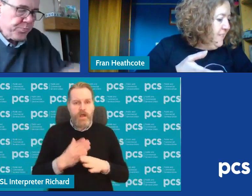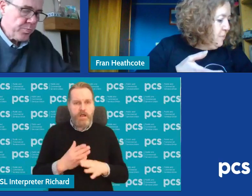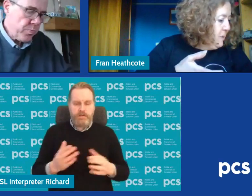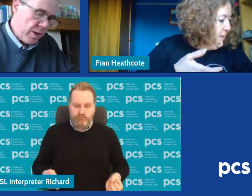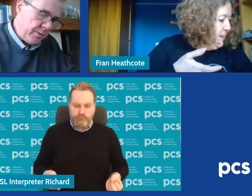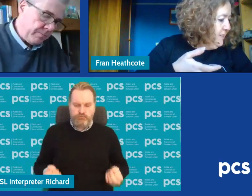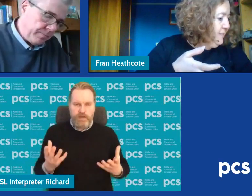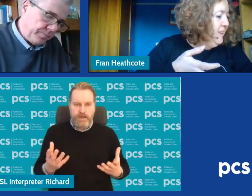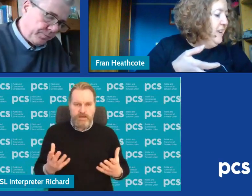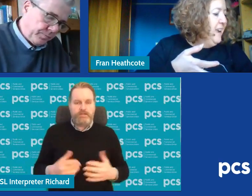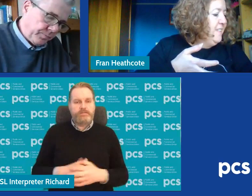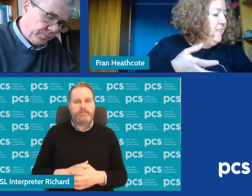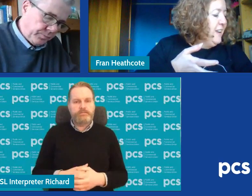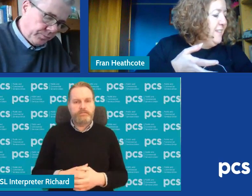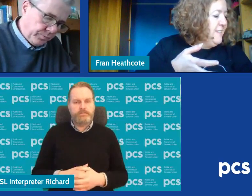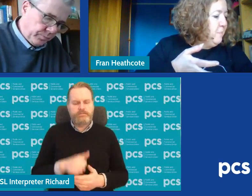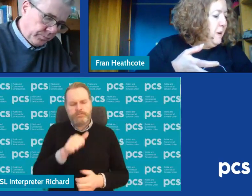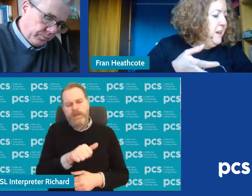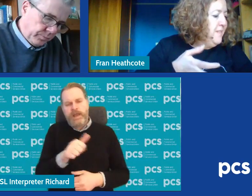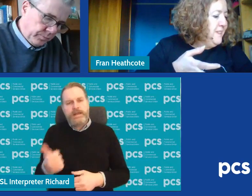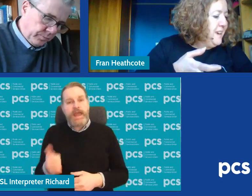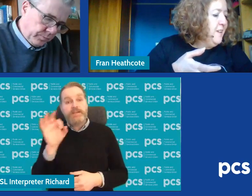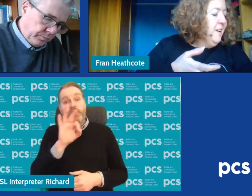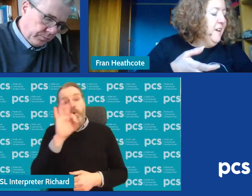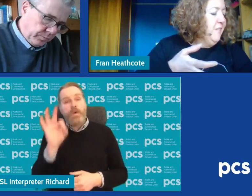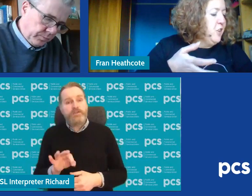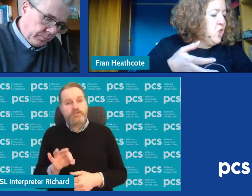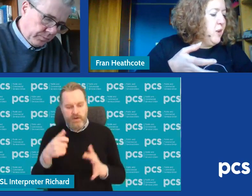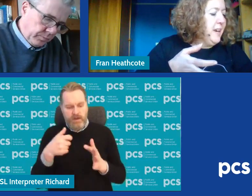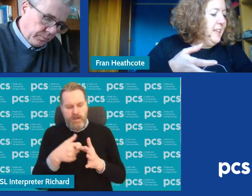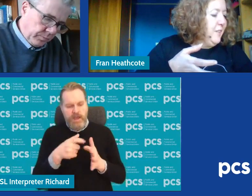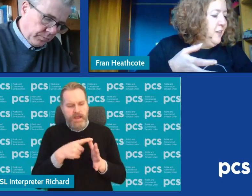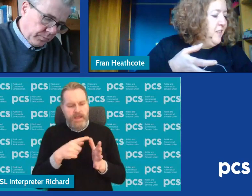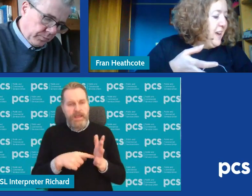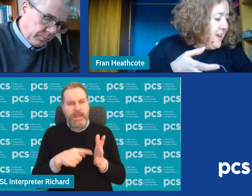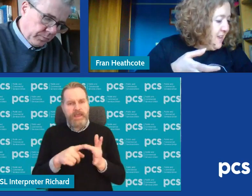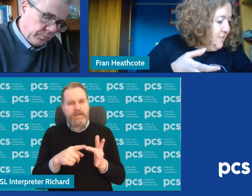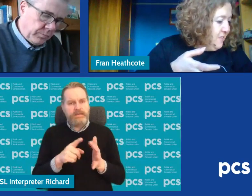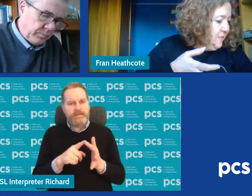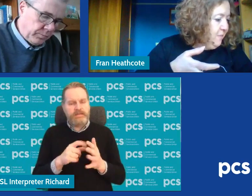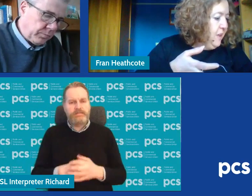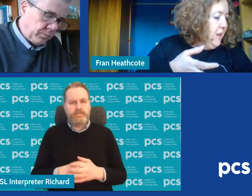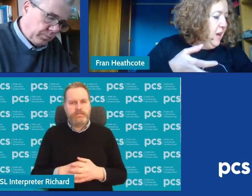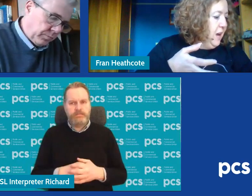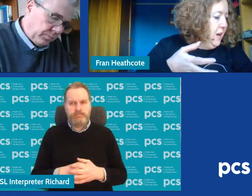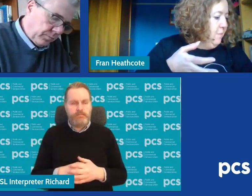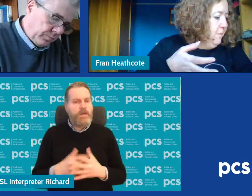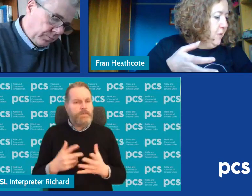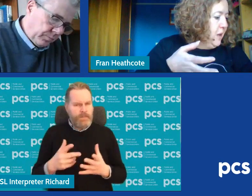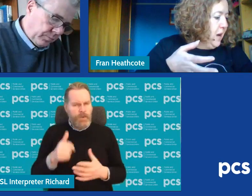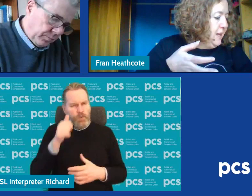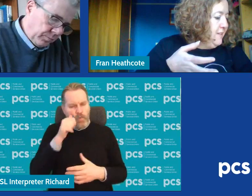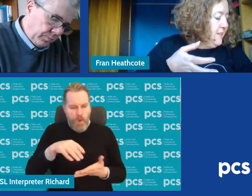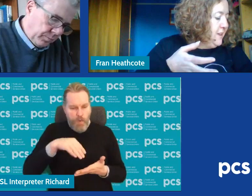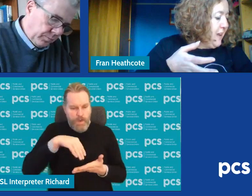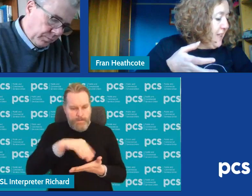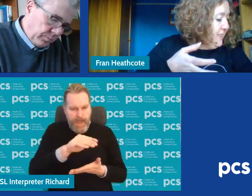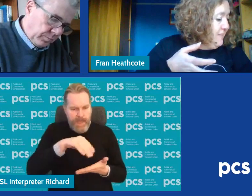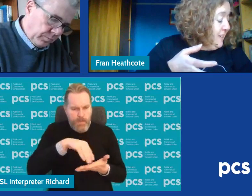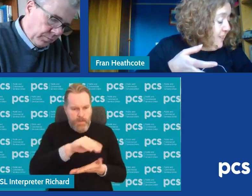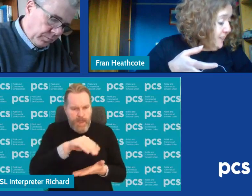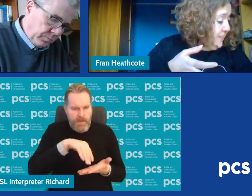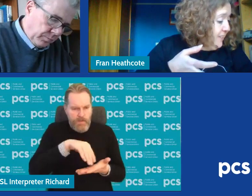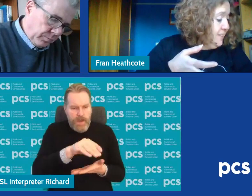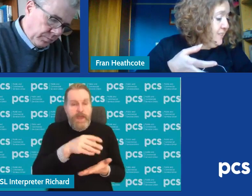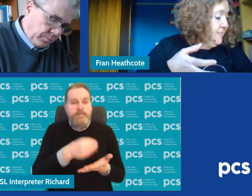Katie Elizabeth asks, is there an anticipated date for the strike levy to end? And